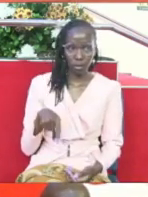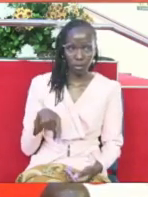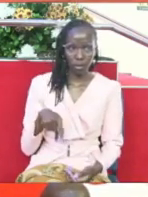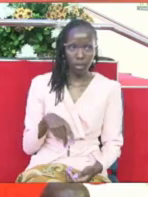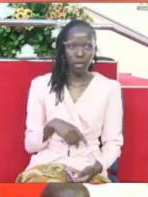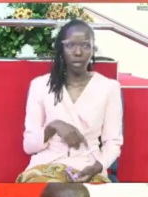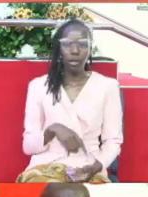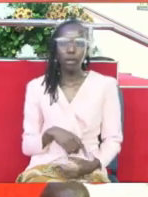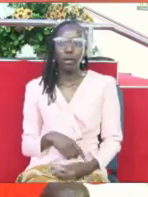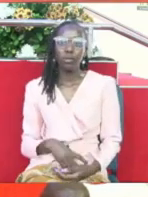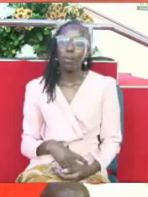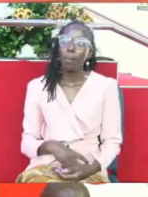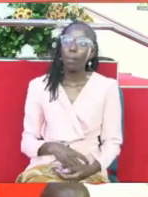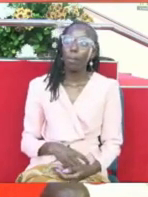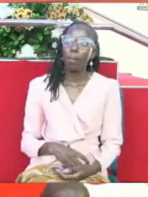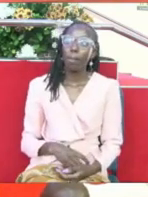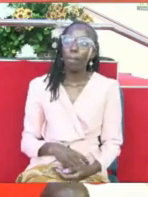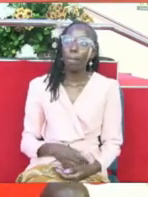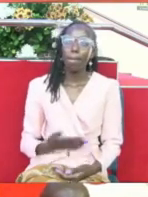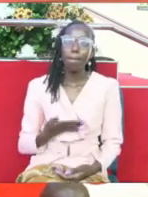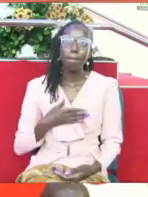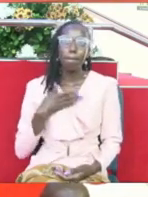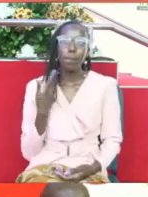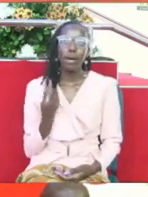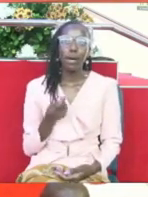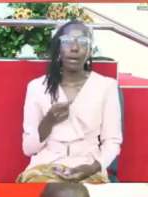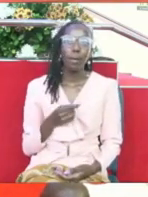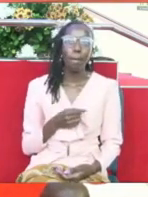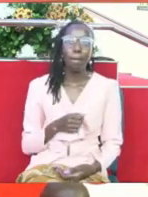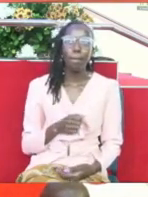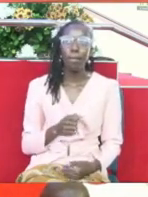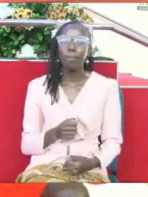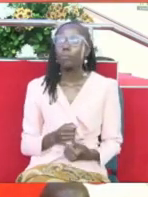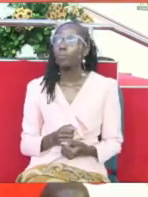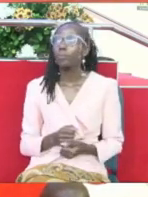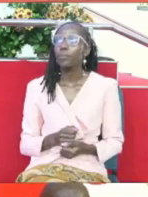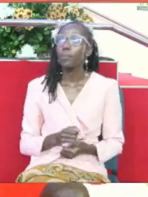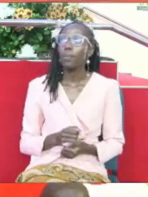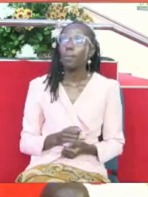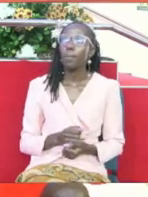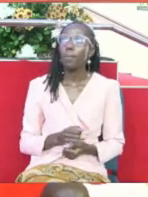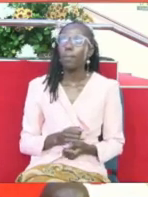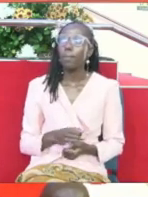then my healer is going to come into the situation, basi mponyaji wangu ataingilia hali,